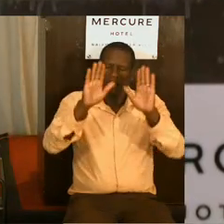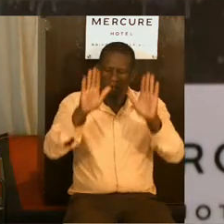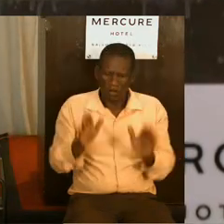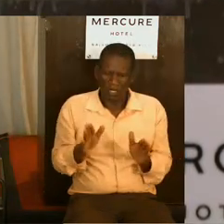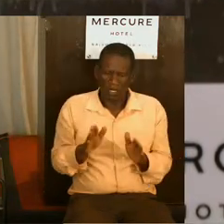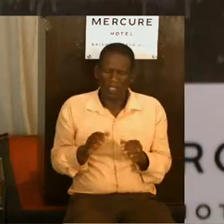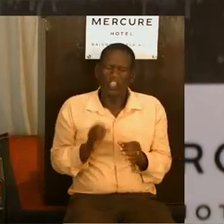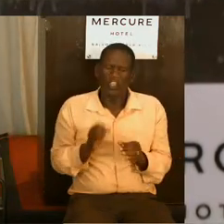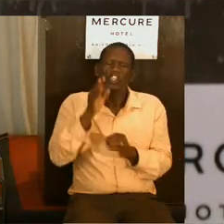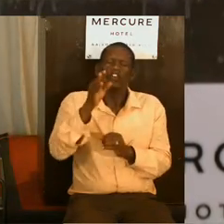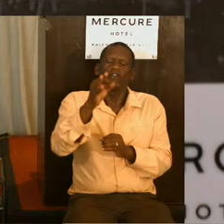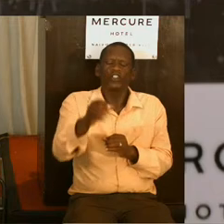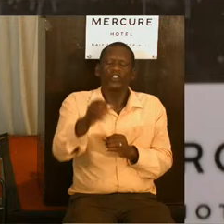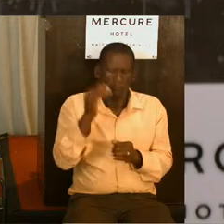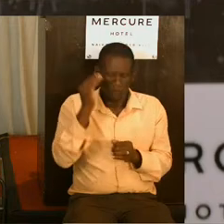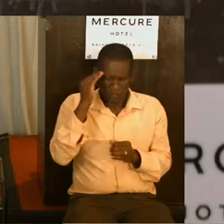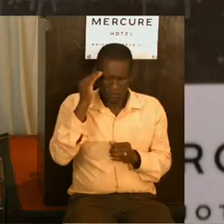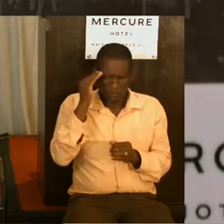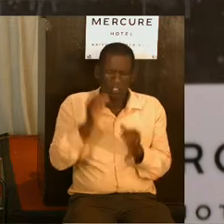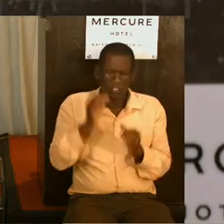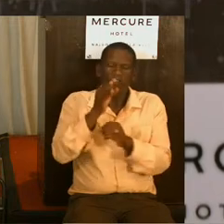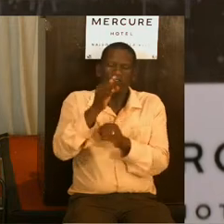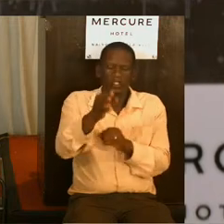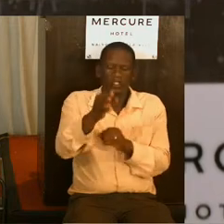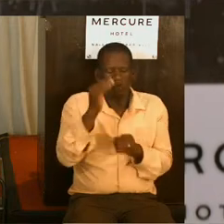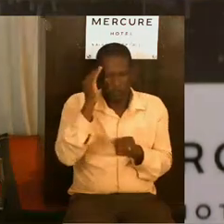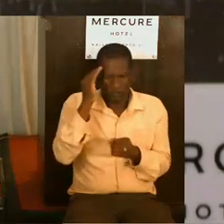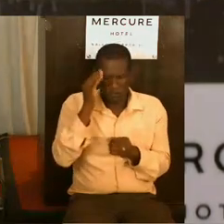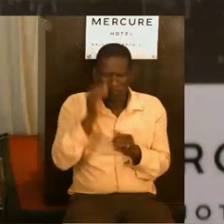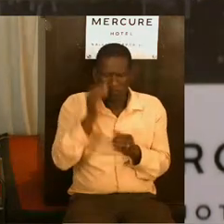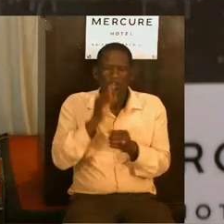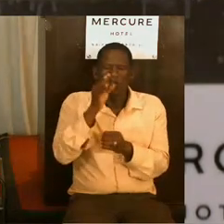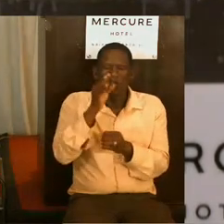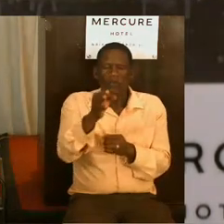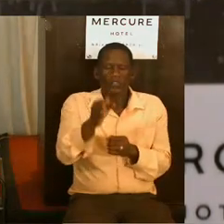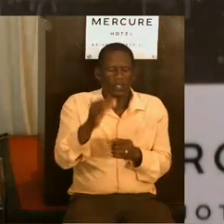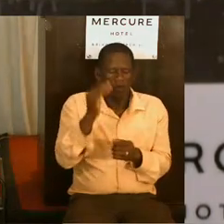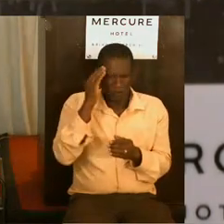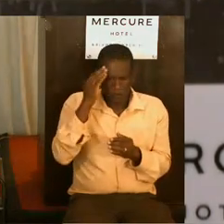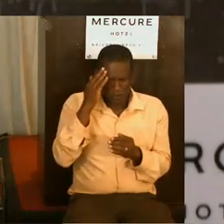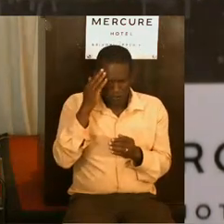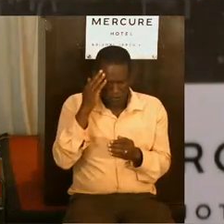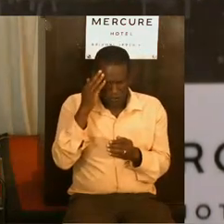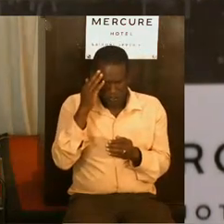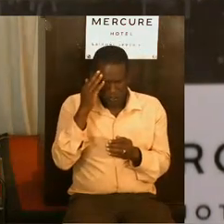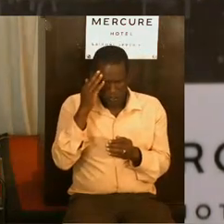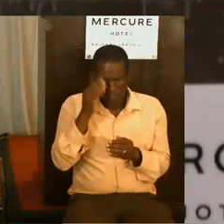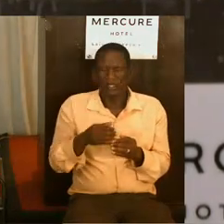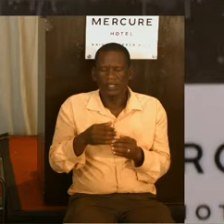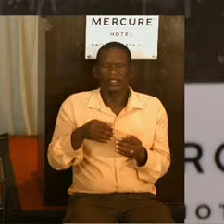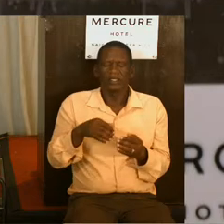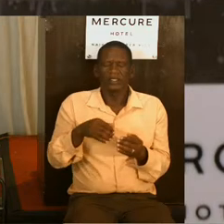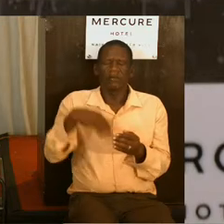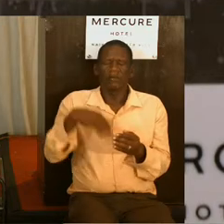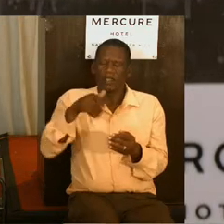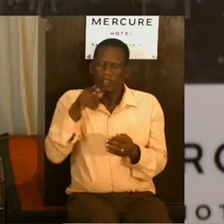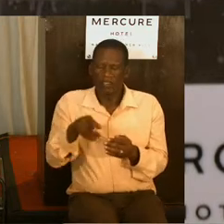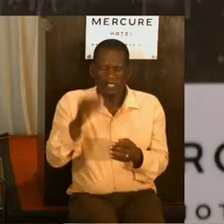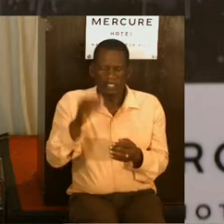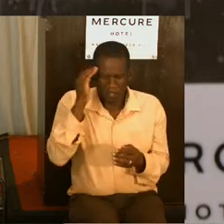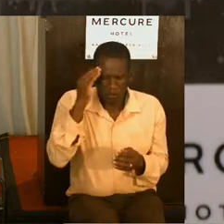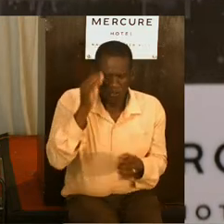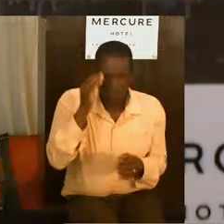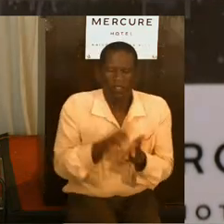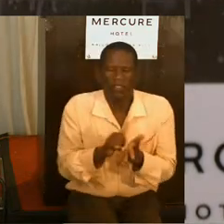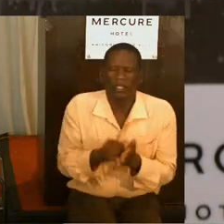because the future of Education a feature of education is value-based education it is the education